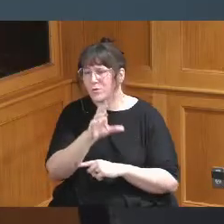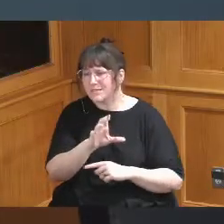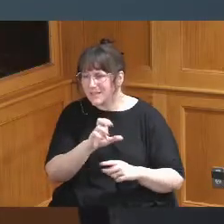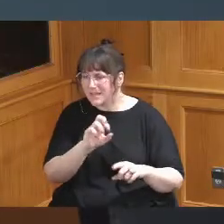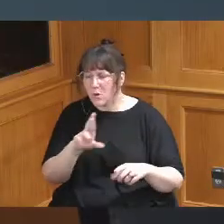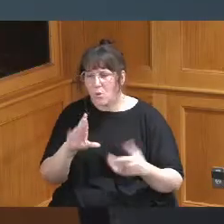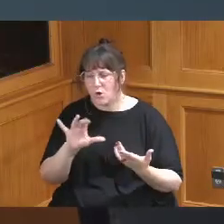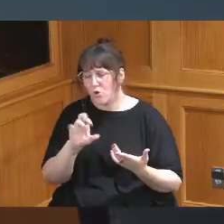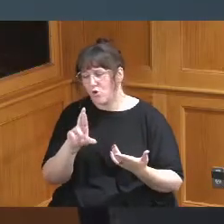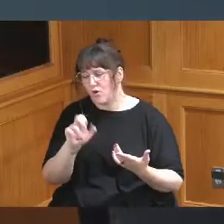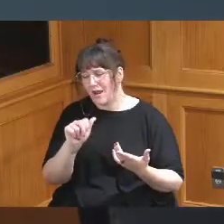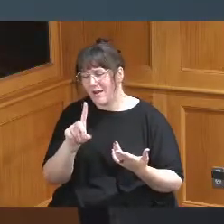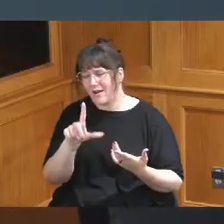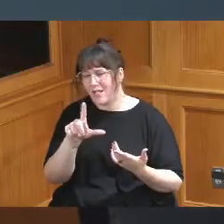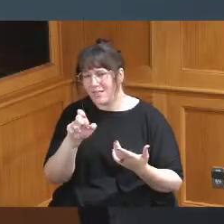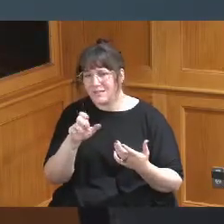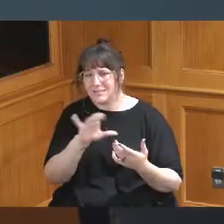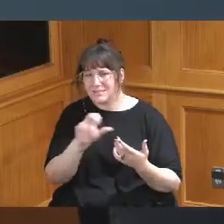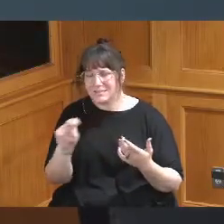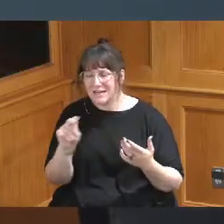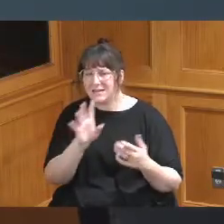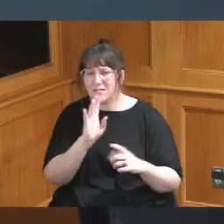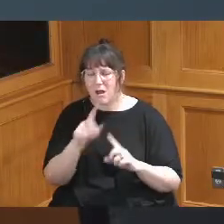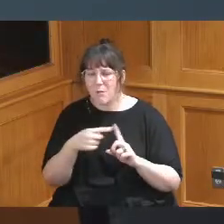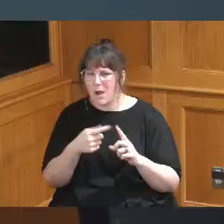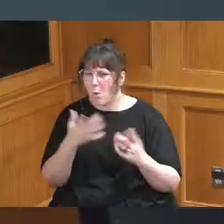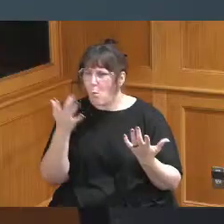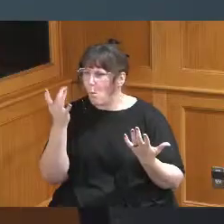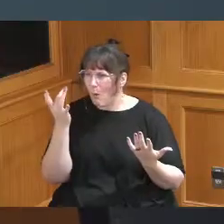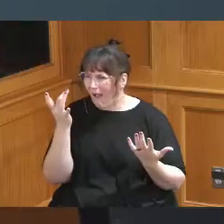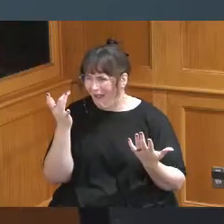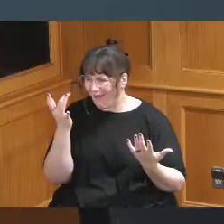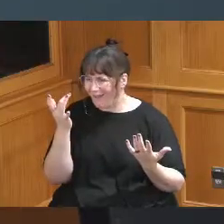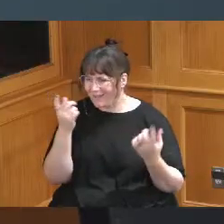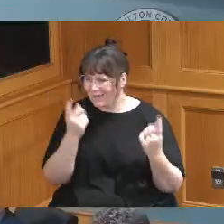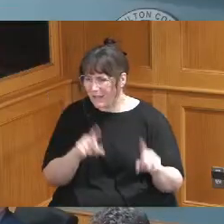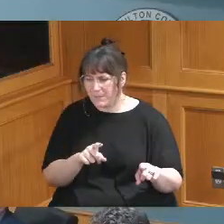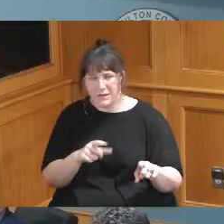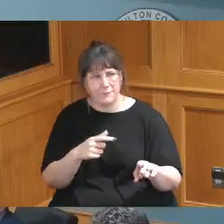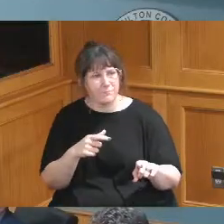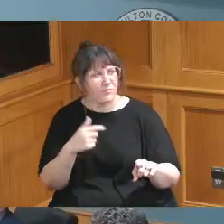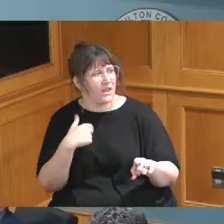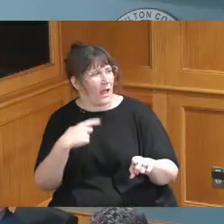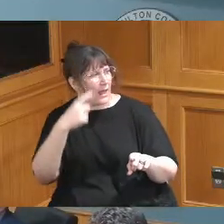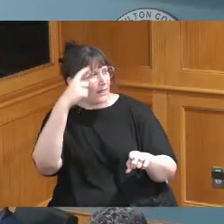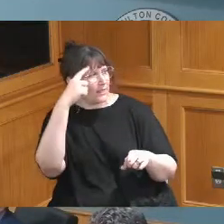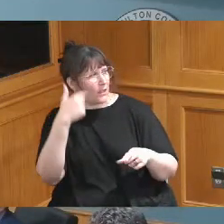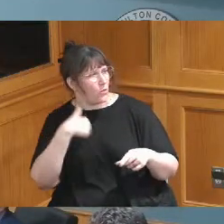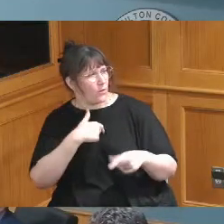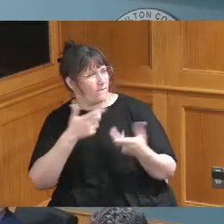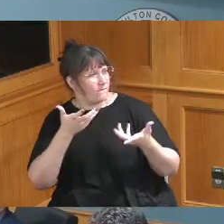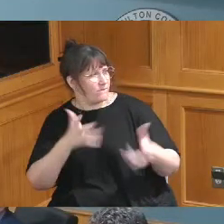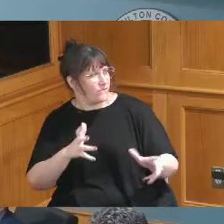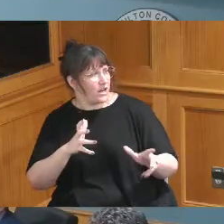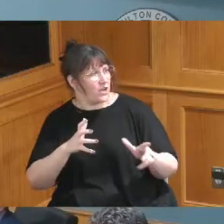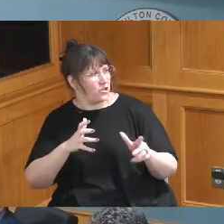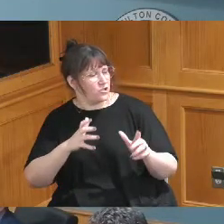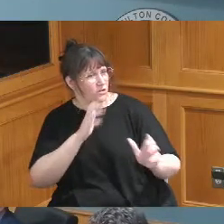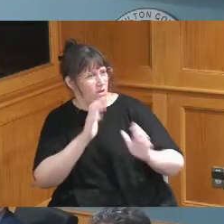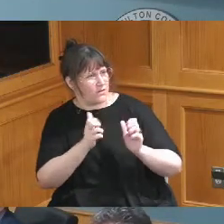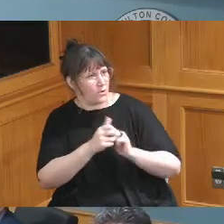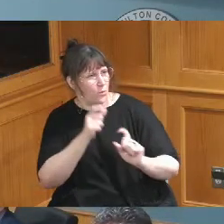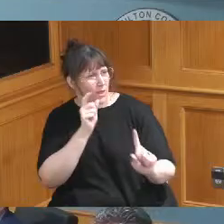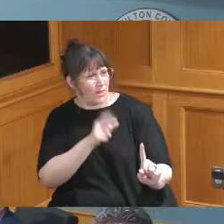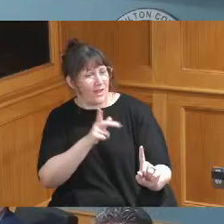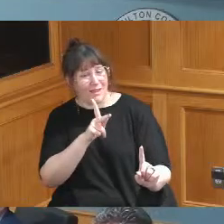Cradle Cincinnati to come in and talk about what is going on in that area. I think we have been in conversations with Cradle Cincinnati. Kevin, I'm